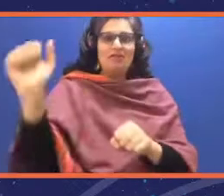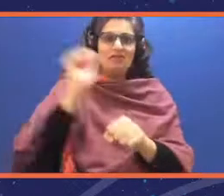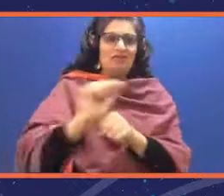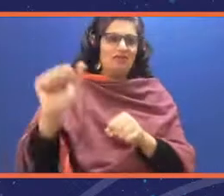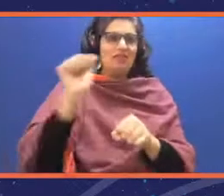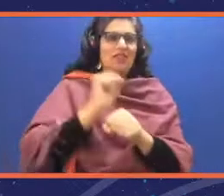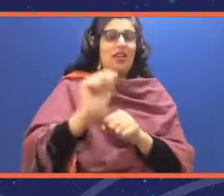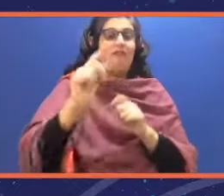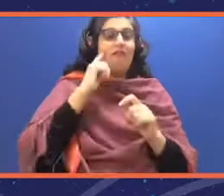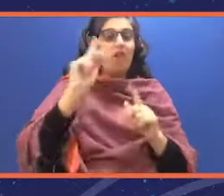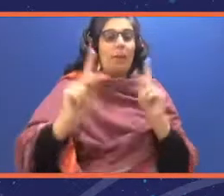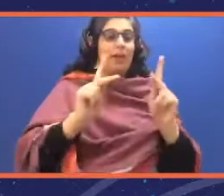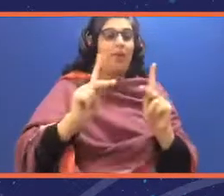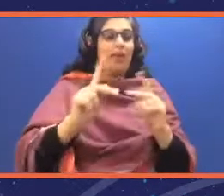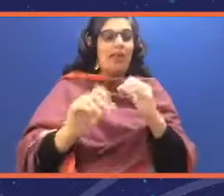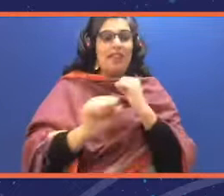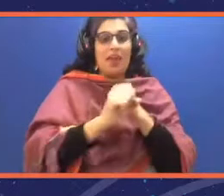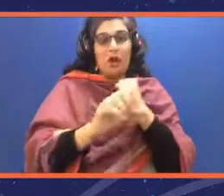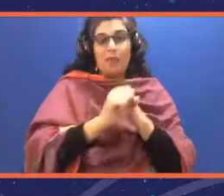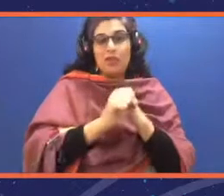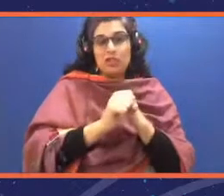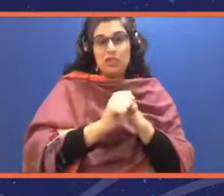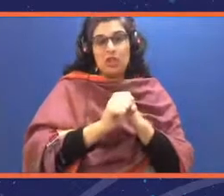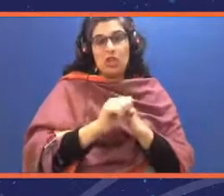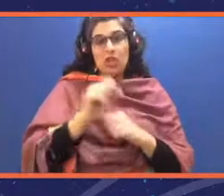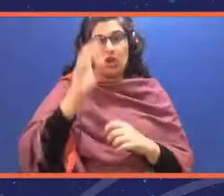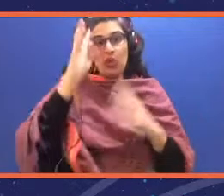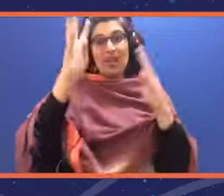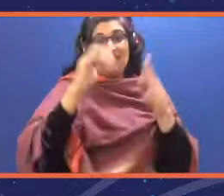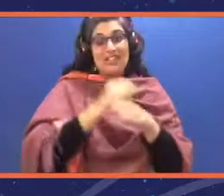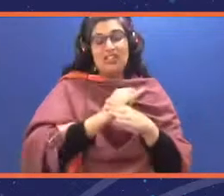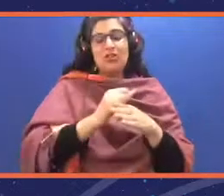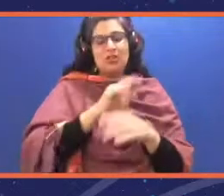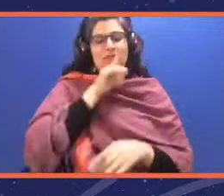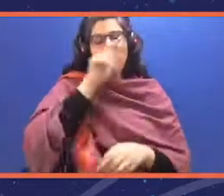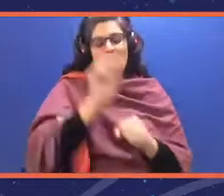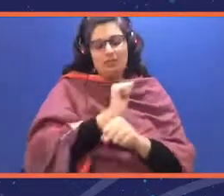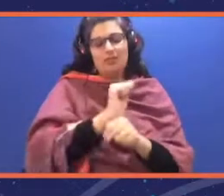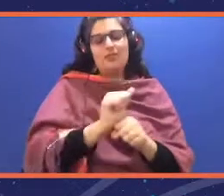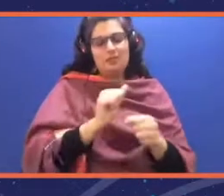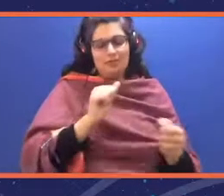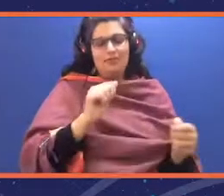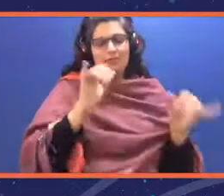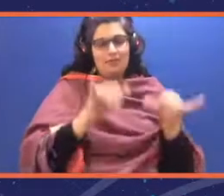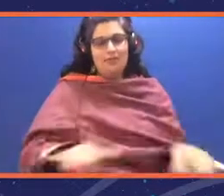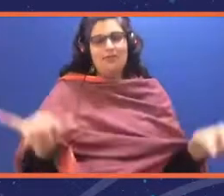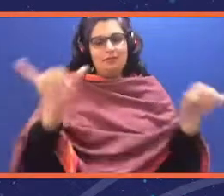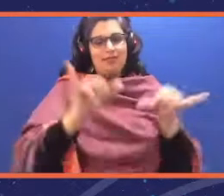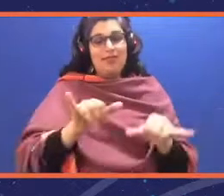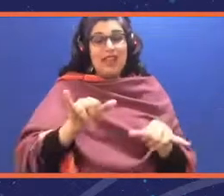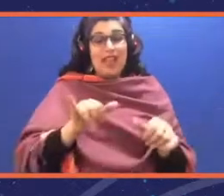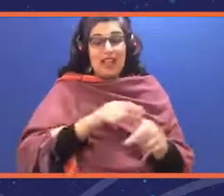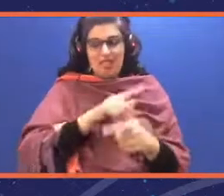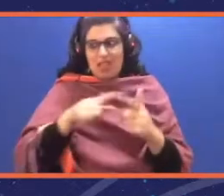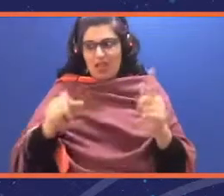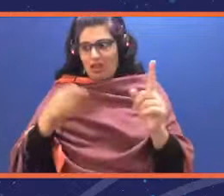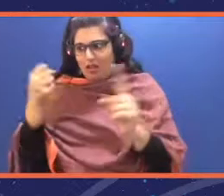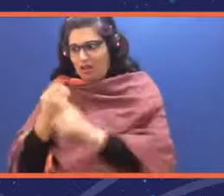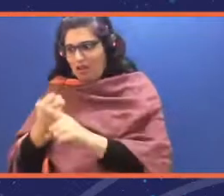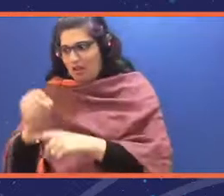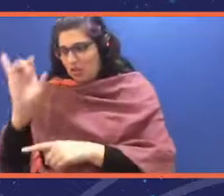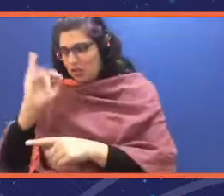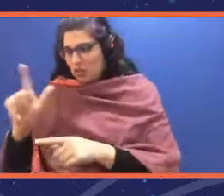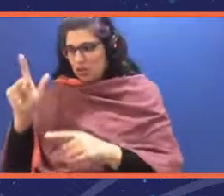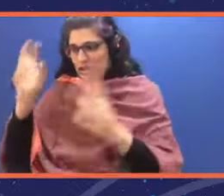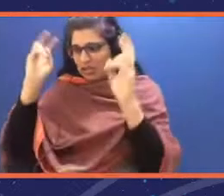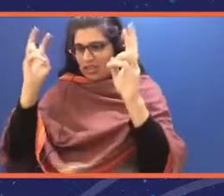creative industry. And at a certain point, with especially all the social issues that have been brought up and the pressures that we are